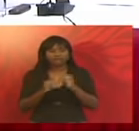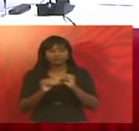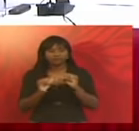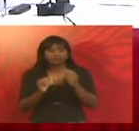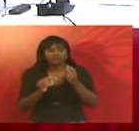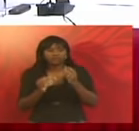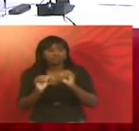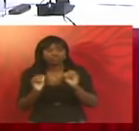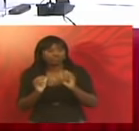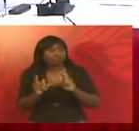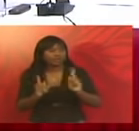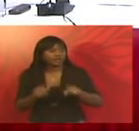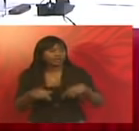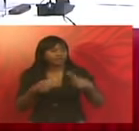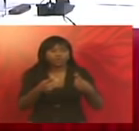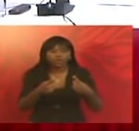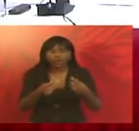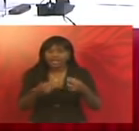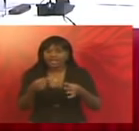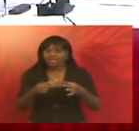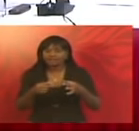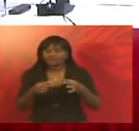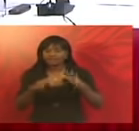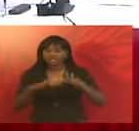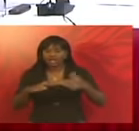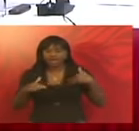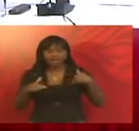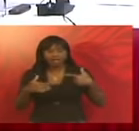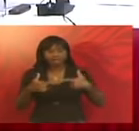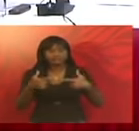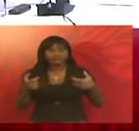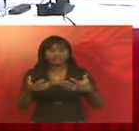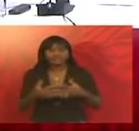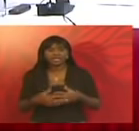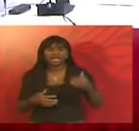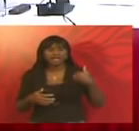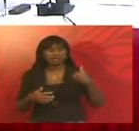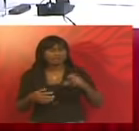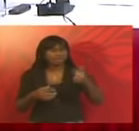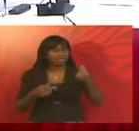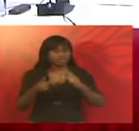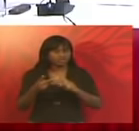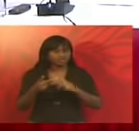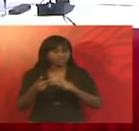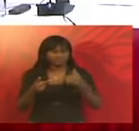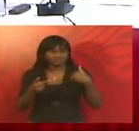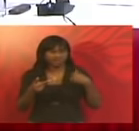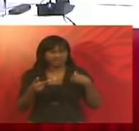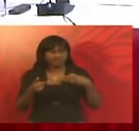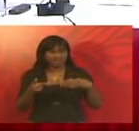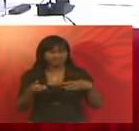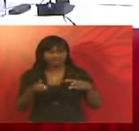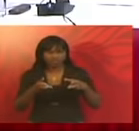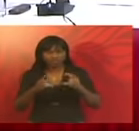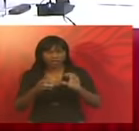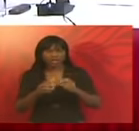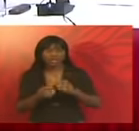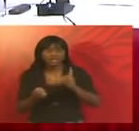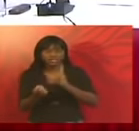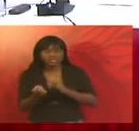follow. And secondly, measures being put in place, is there a way that the officials are going to track possible